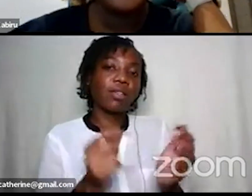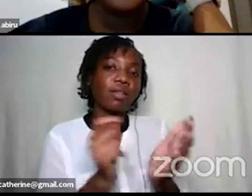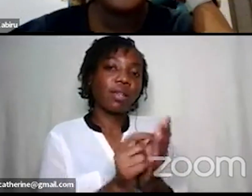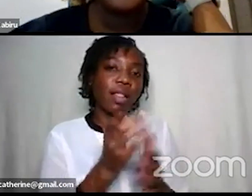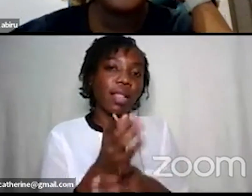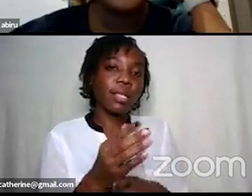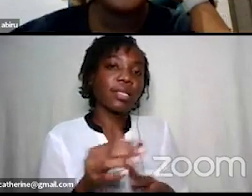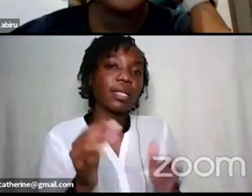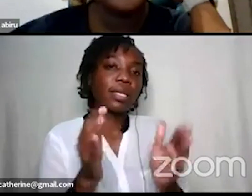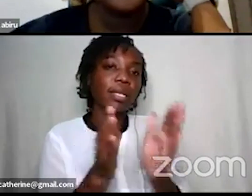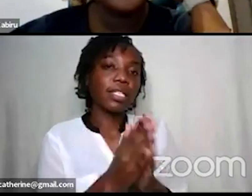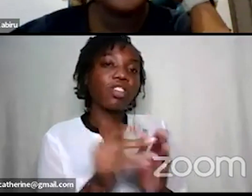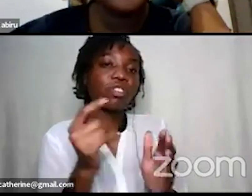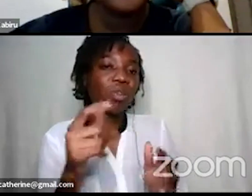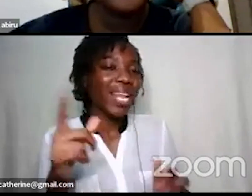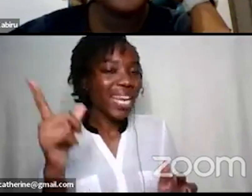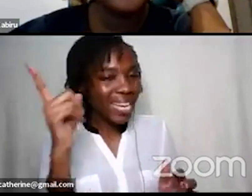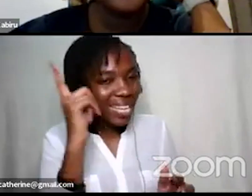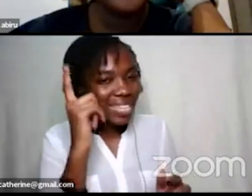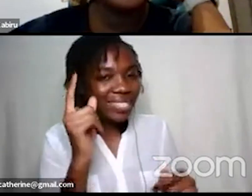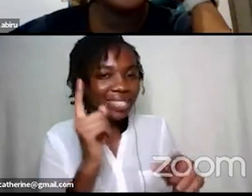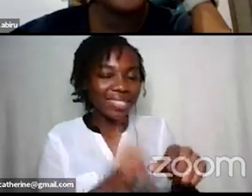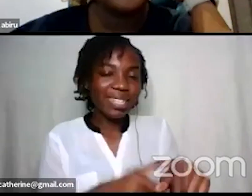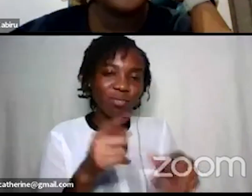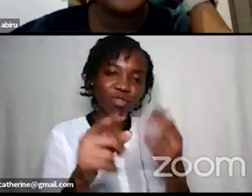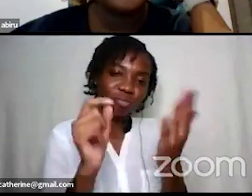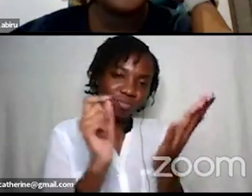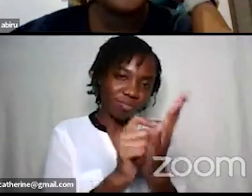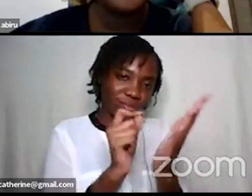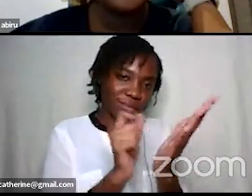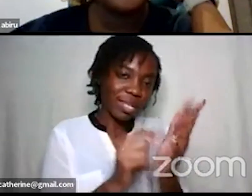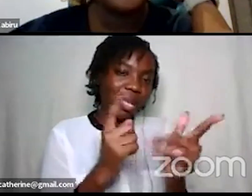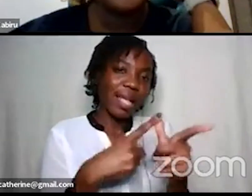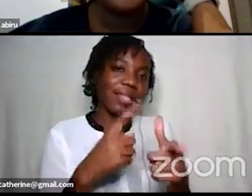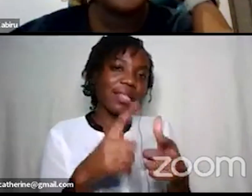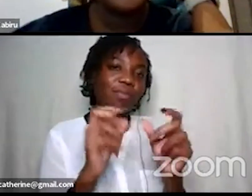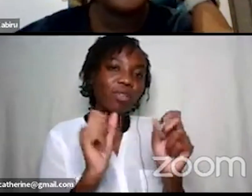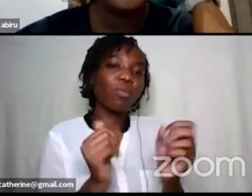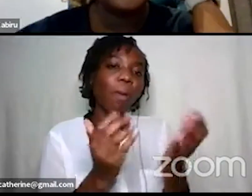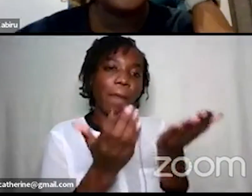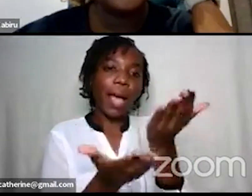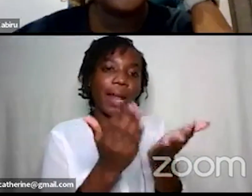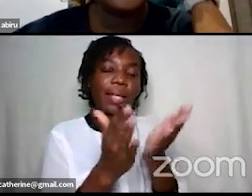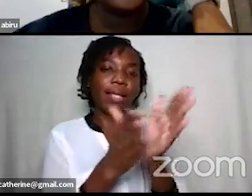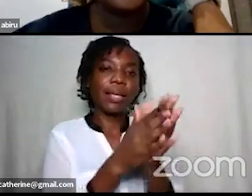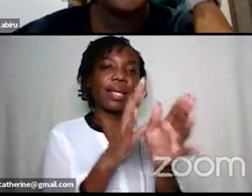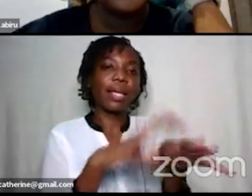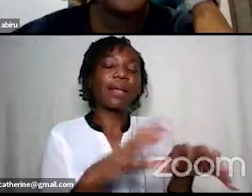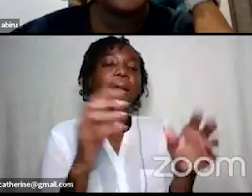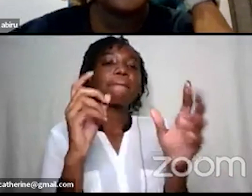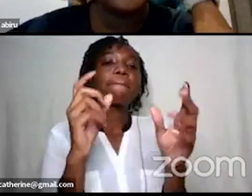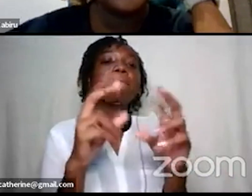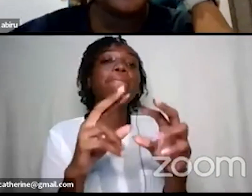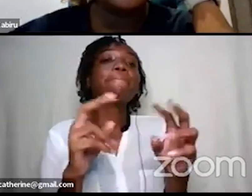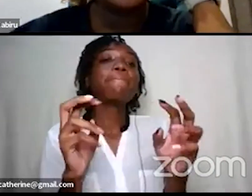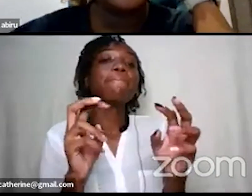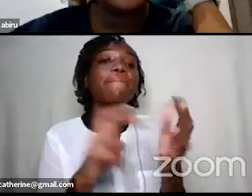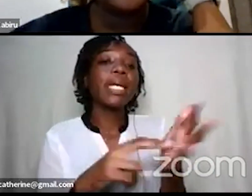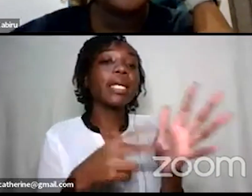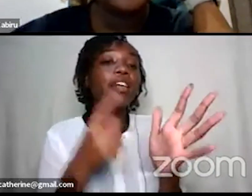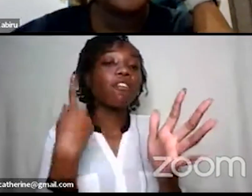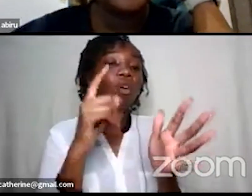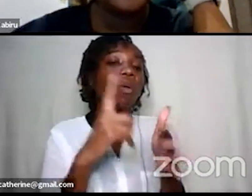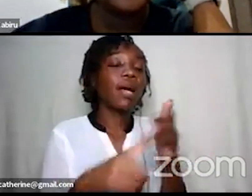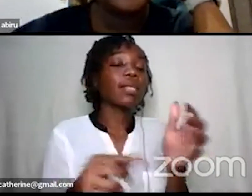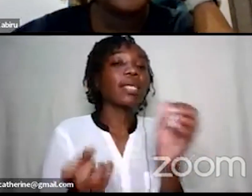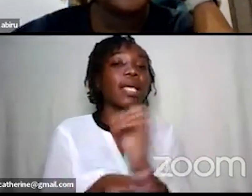shared. You can listen as you check, because then you are able to balance and get the meaning of what was being explained. I keep